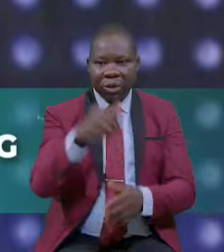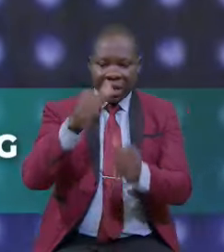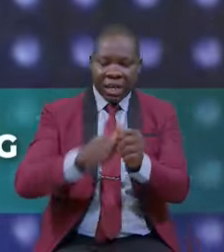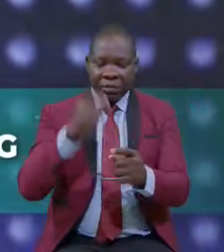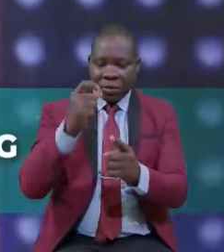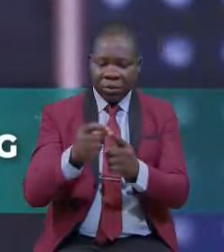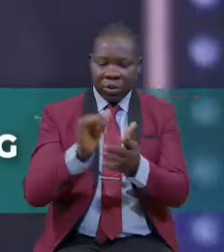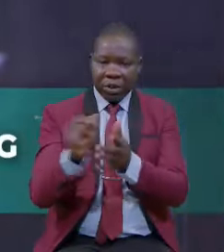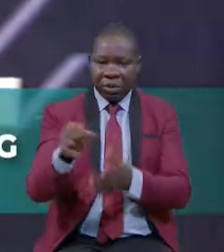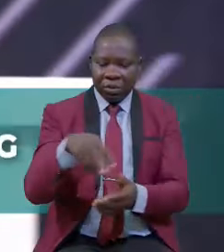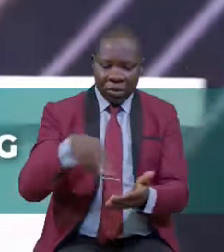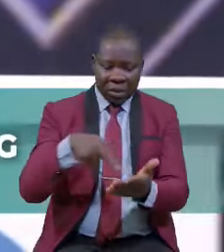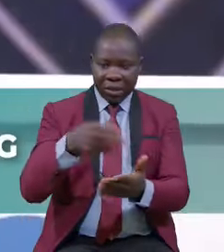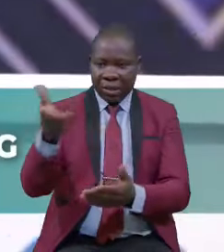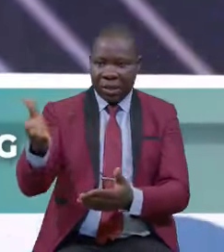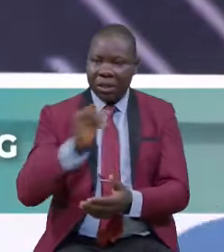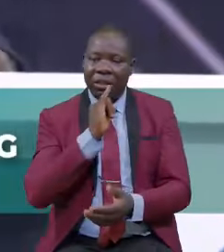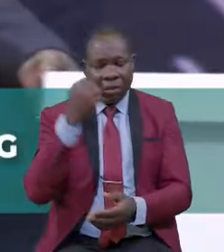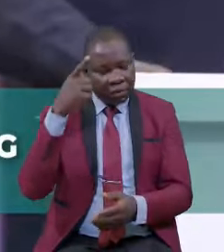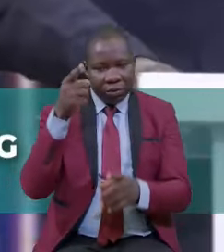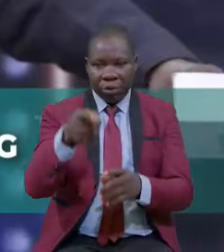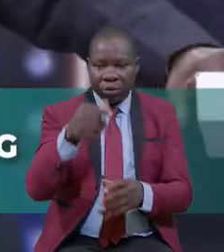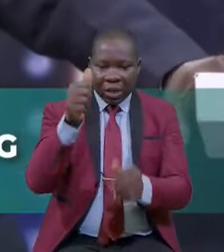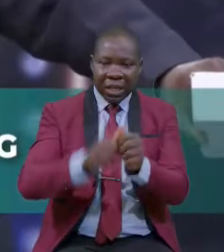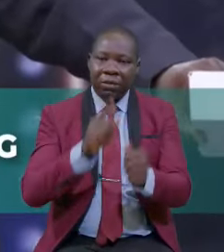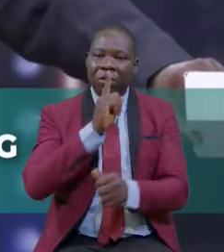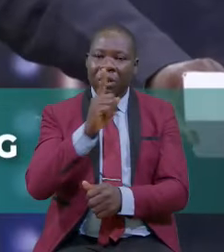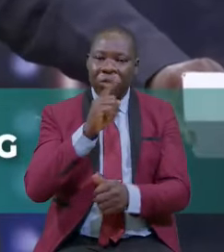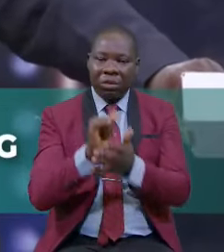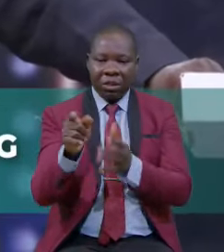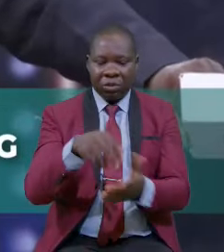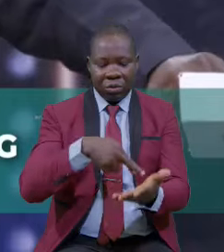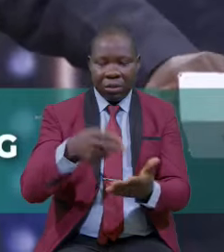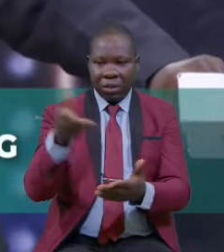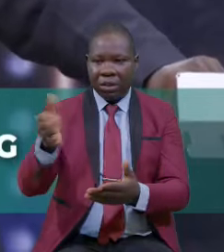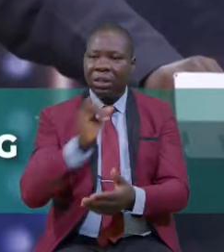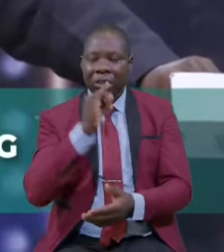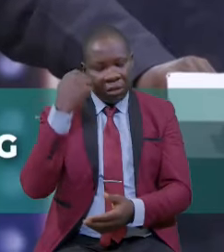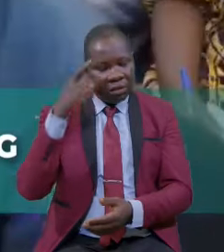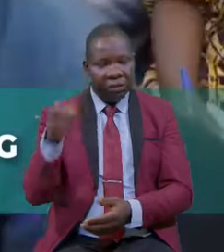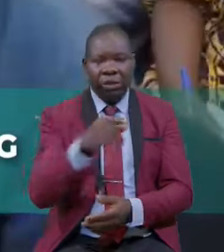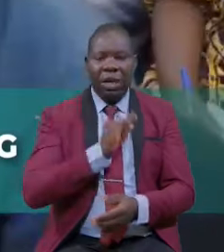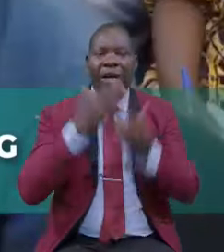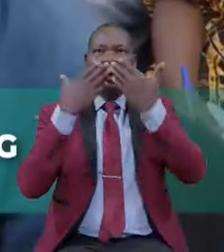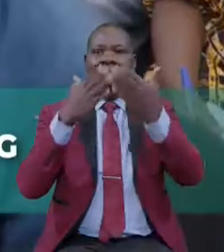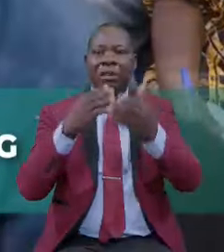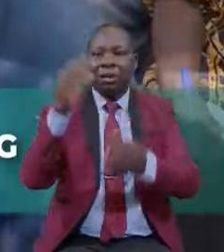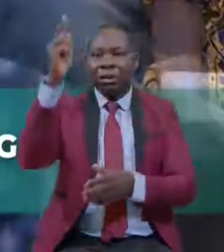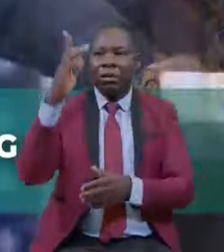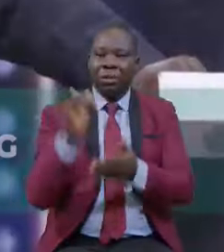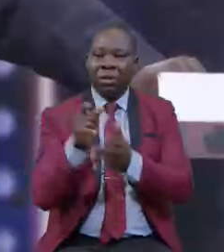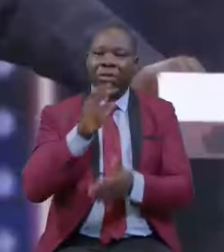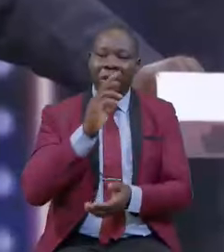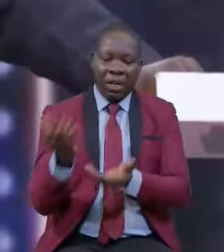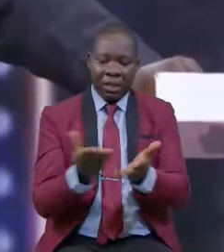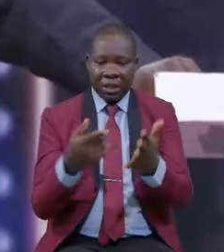for you. Every assurance you read there is for you. And I thank God you are here this morning. Amen. The Lord